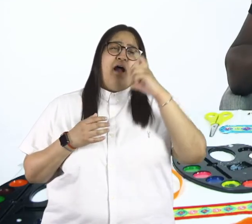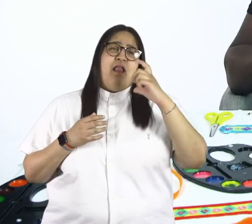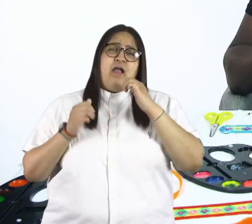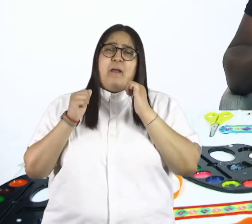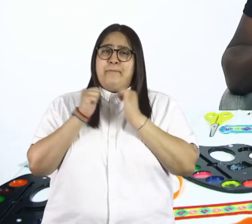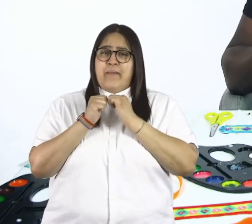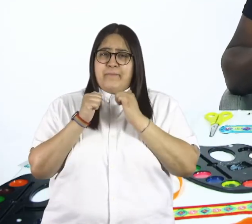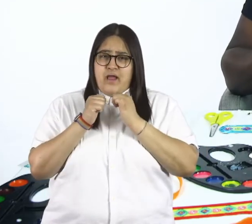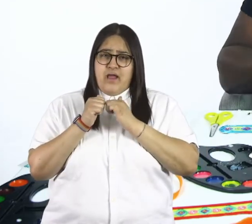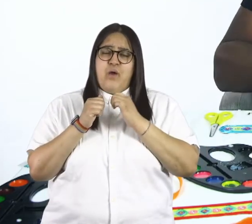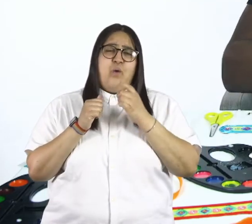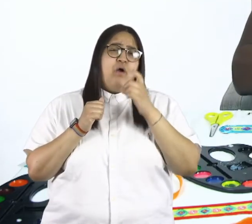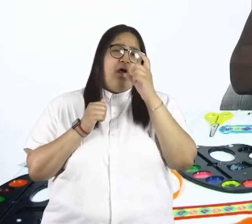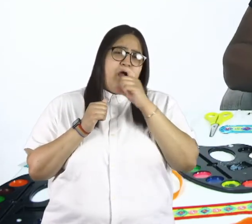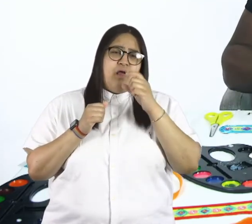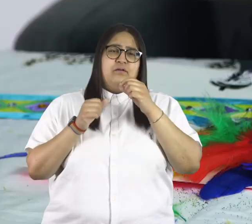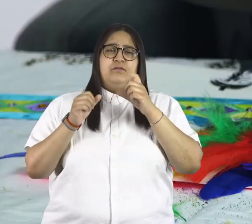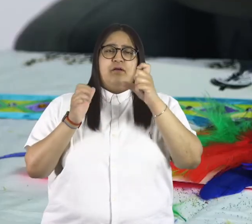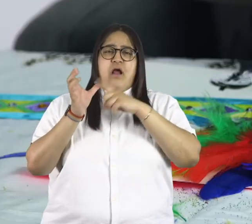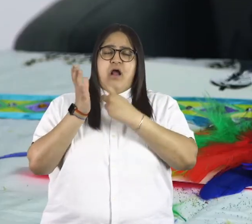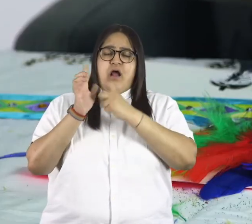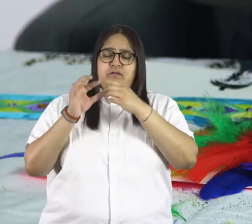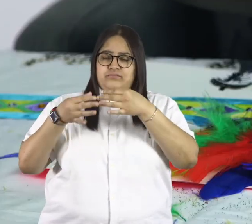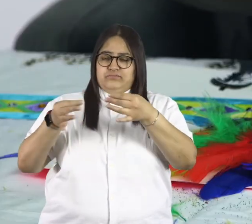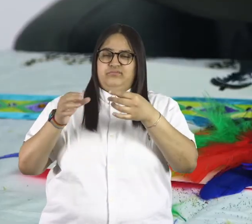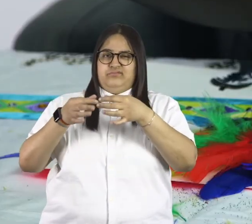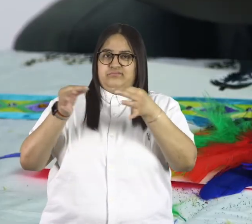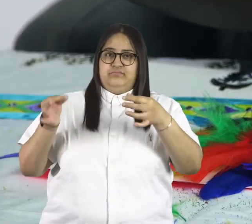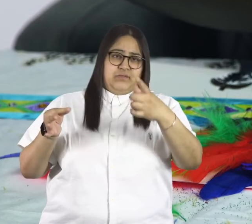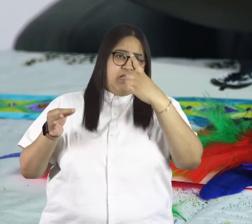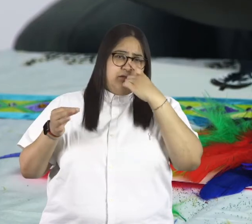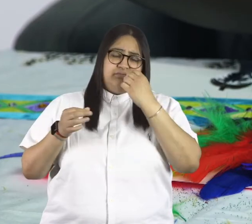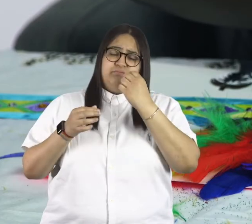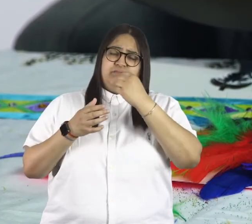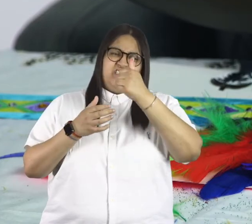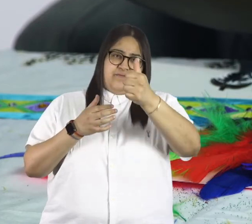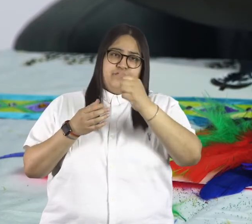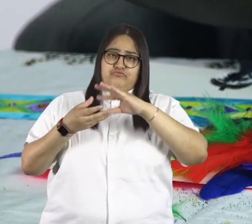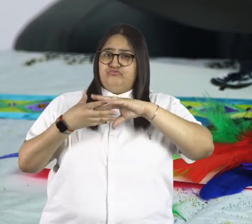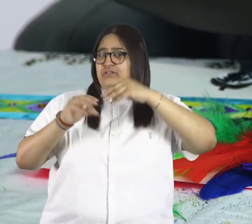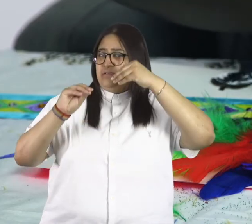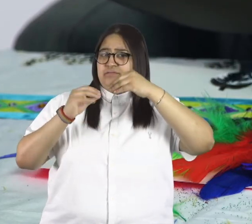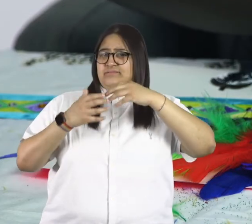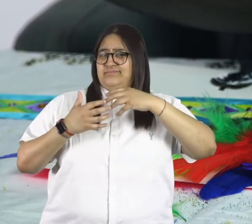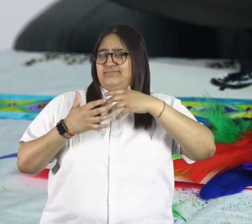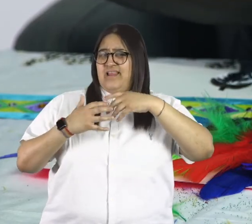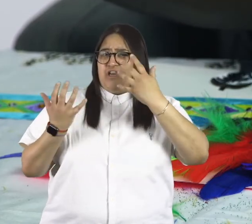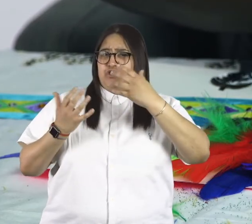fancy shapes and stick them on. Okay, and just keep going.